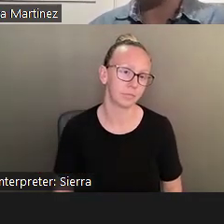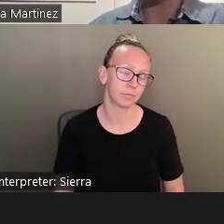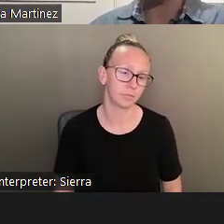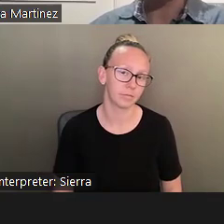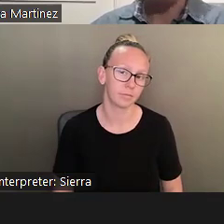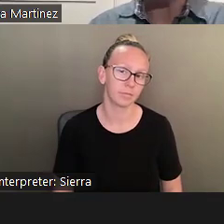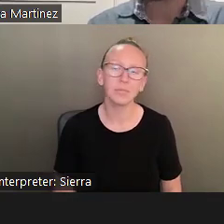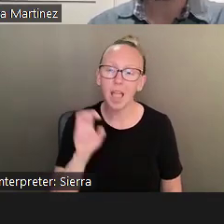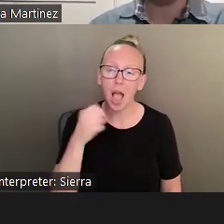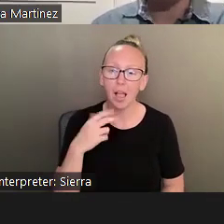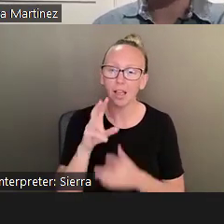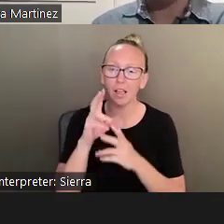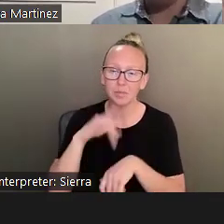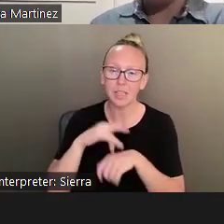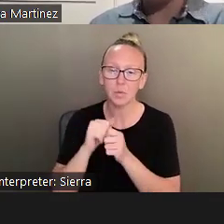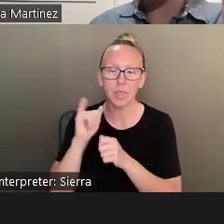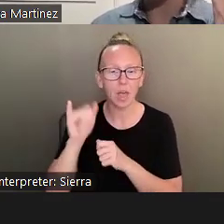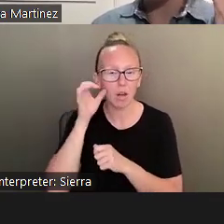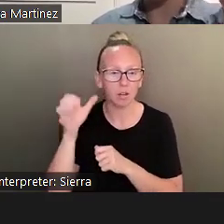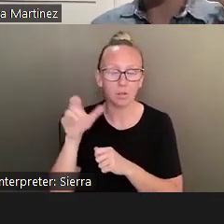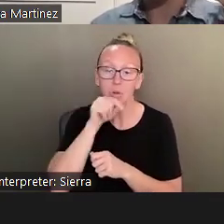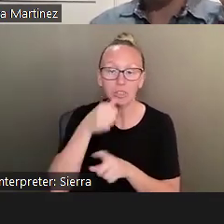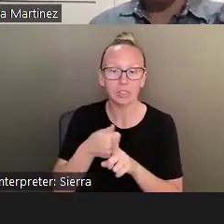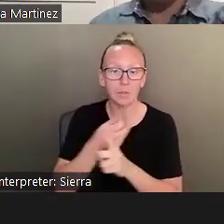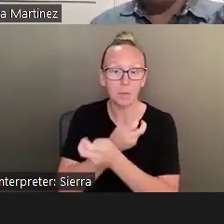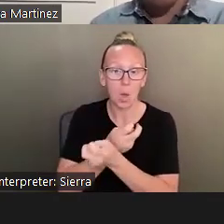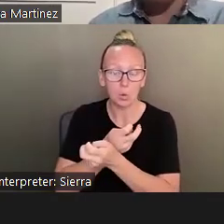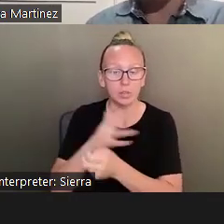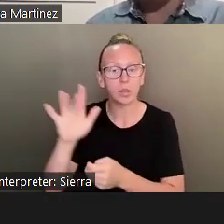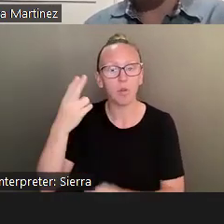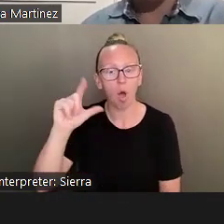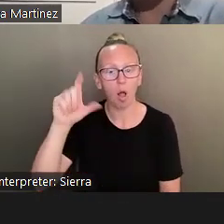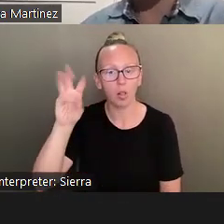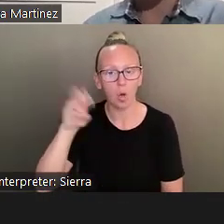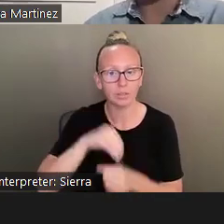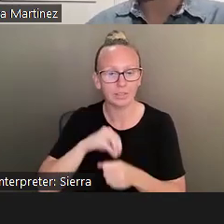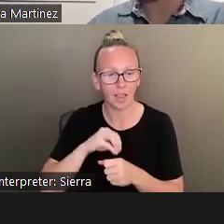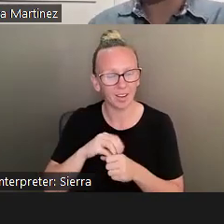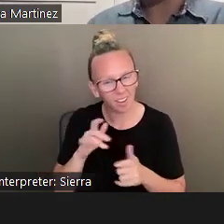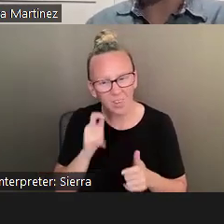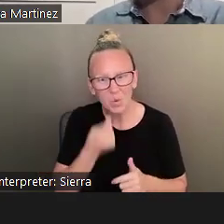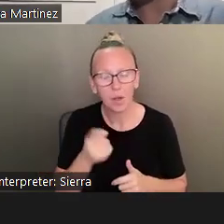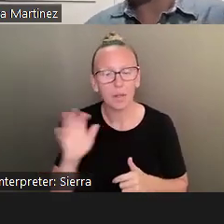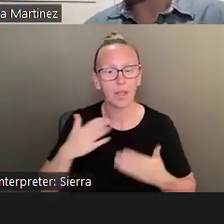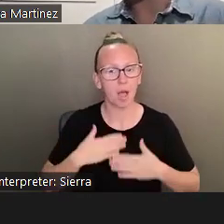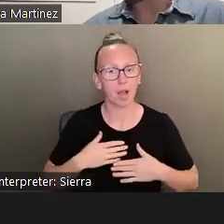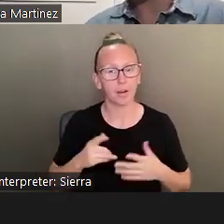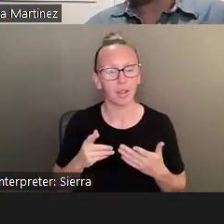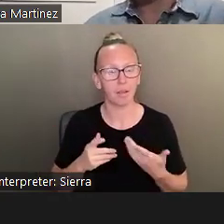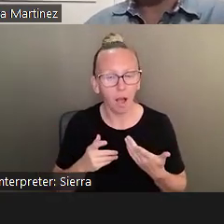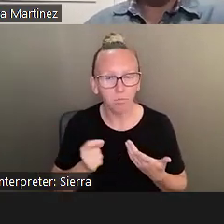hollow bones. It's like, how beautiful is that? Like that they have this adaptation of their bodies that allows them to remain